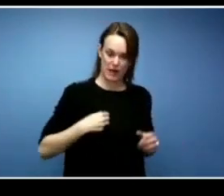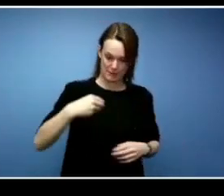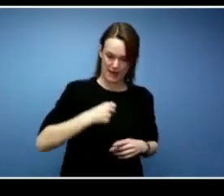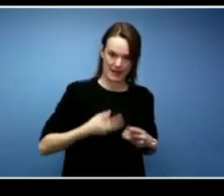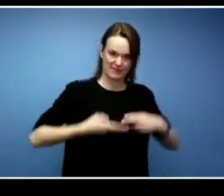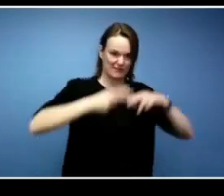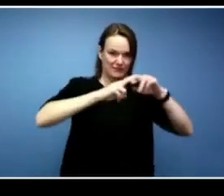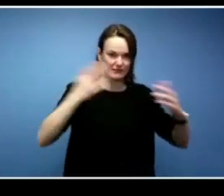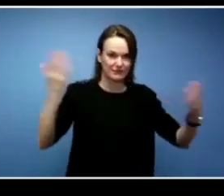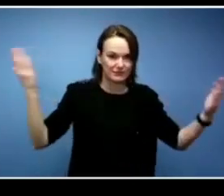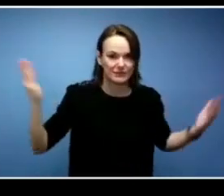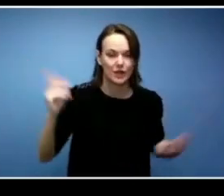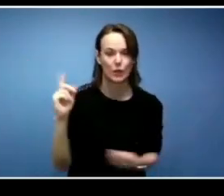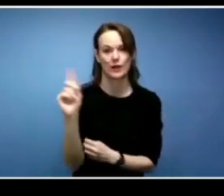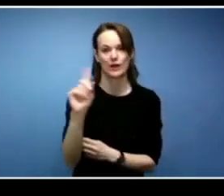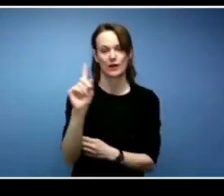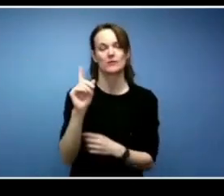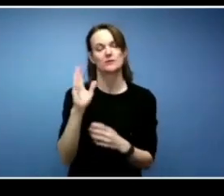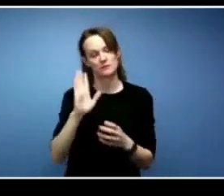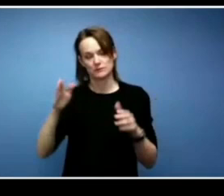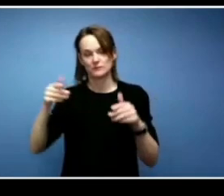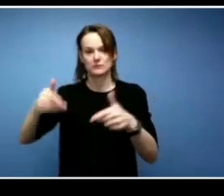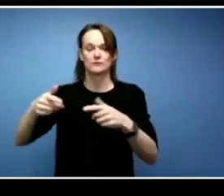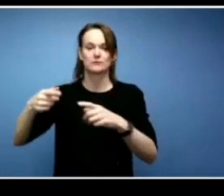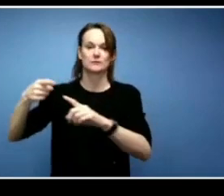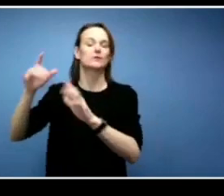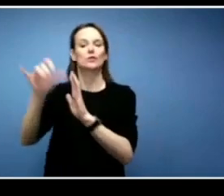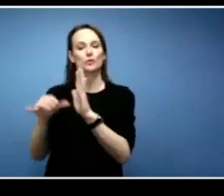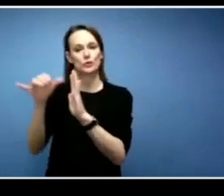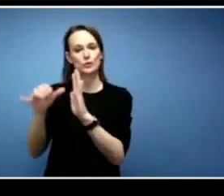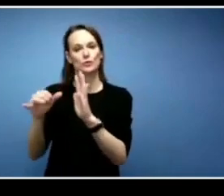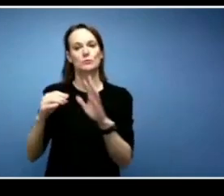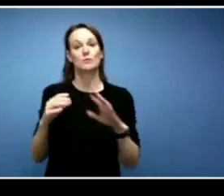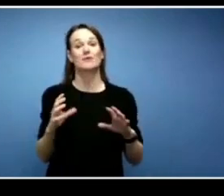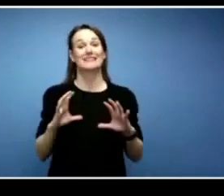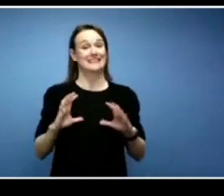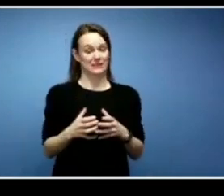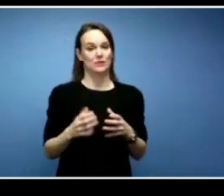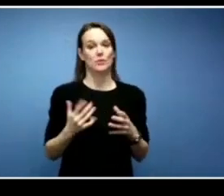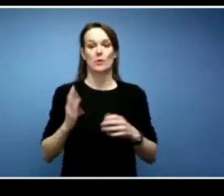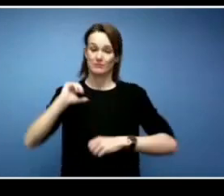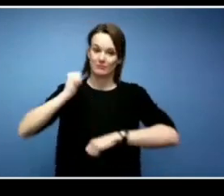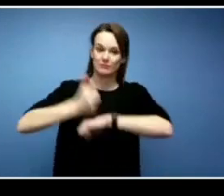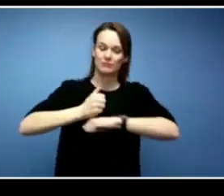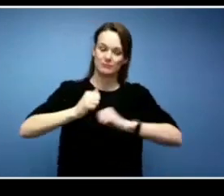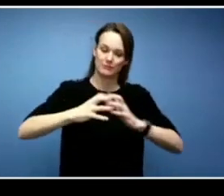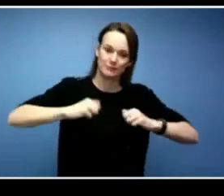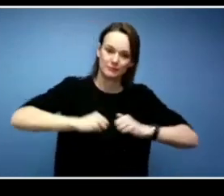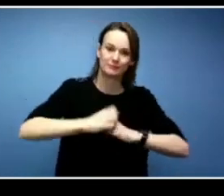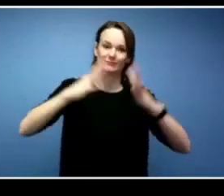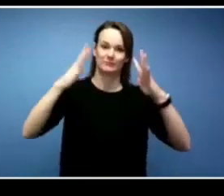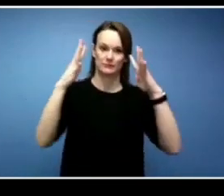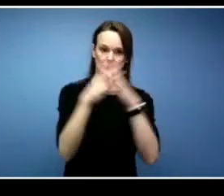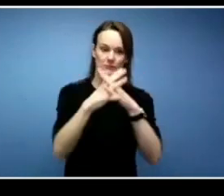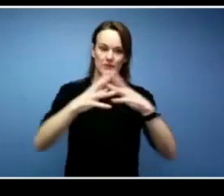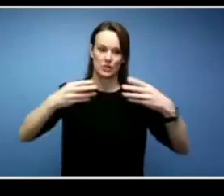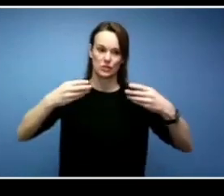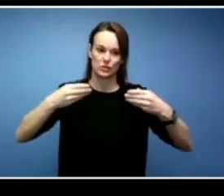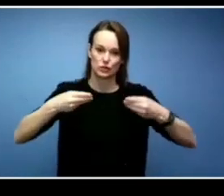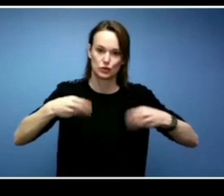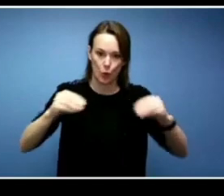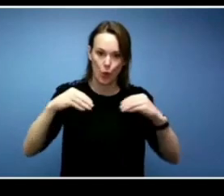inflation. So I've been focused on getting monetized on my YouTube channel. Also, me and the crew are focused on getting a storefront, aka a flagship